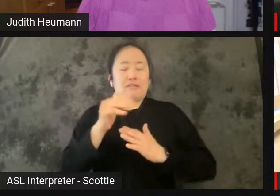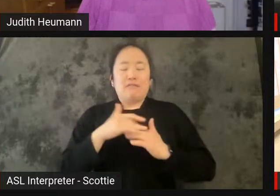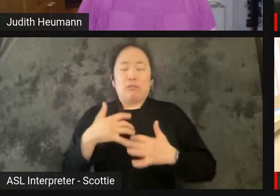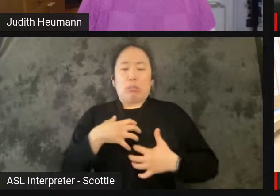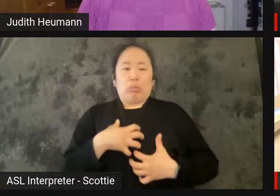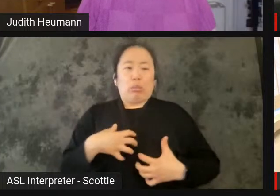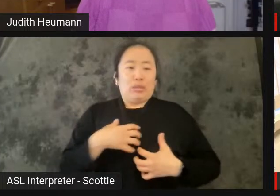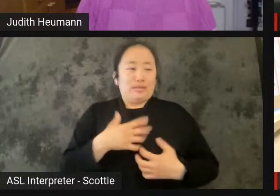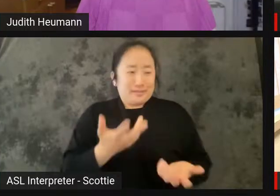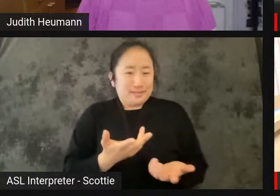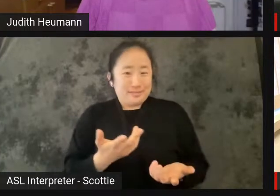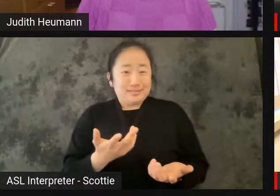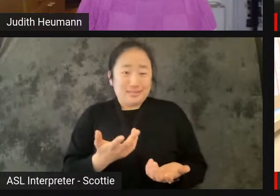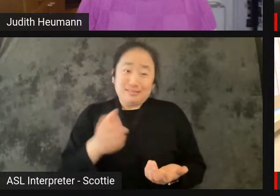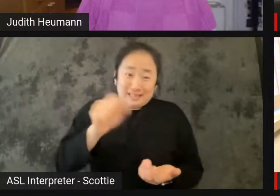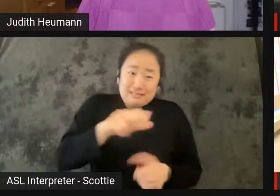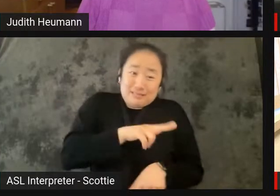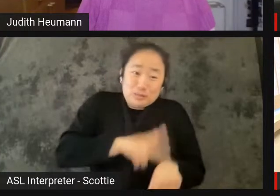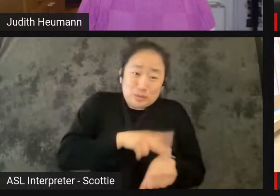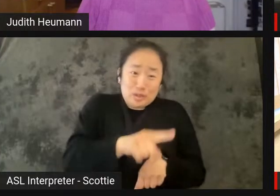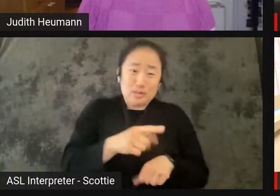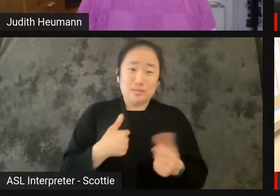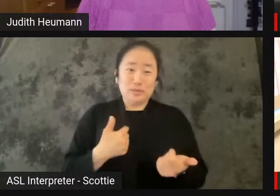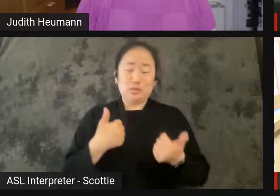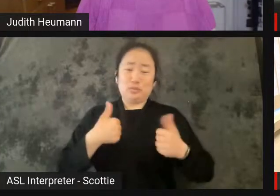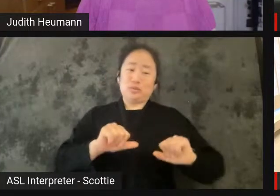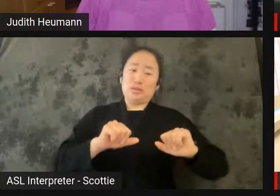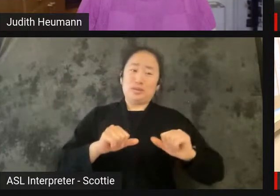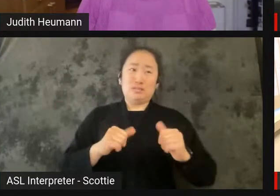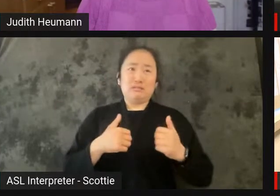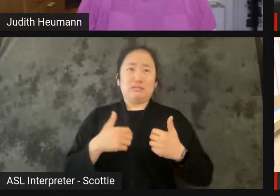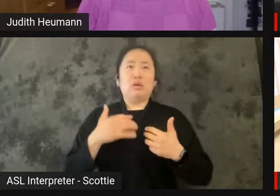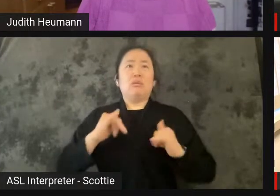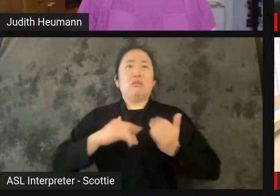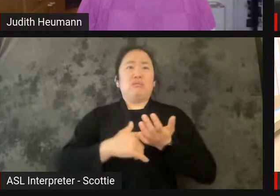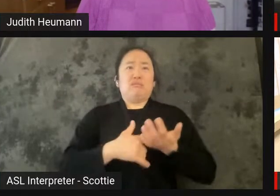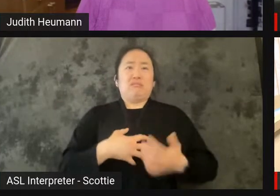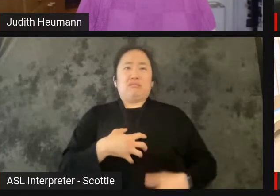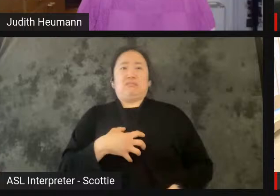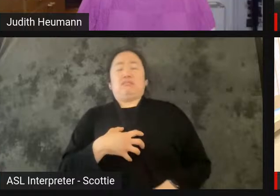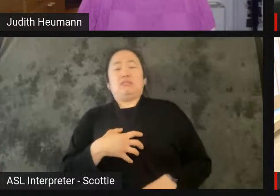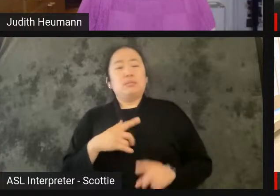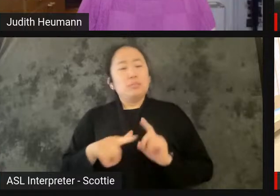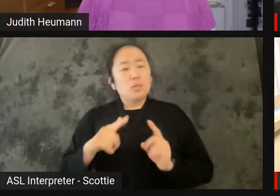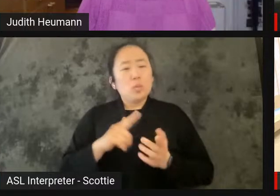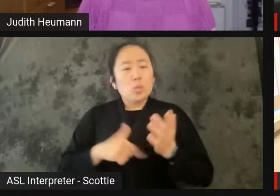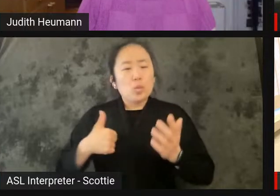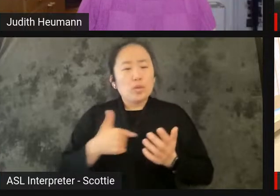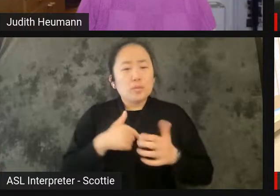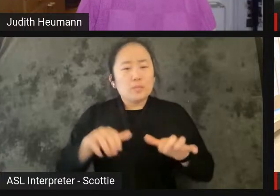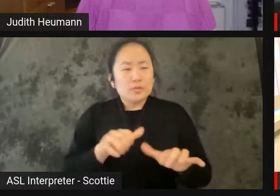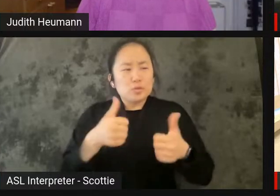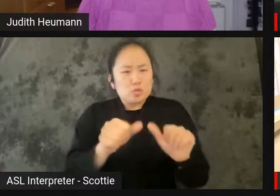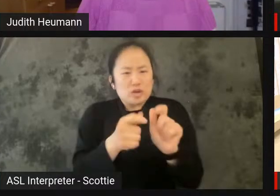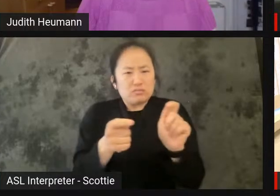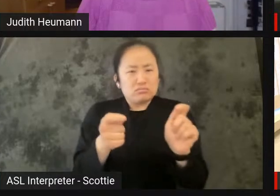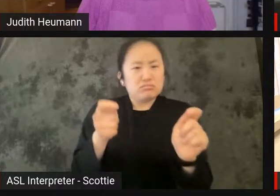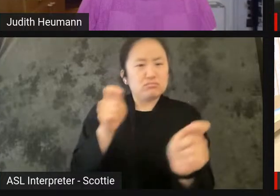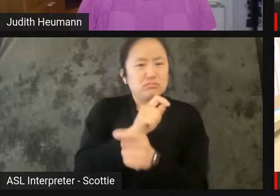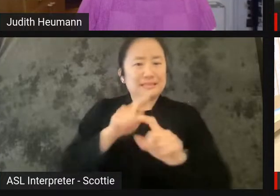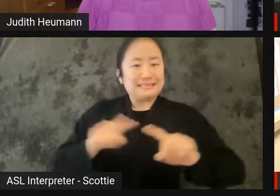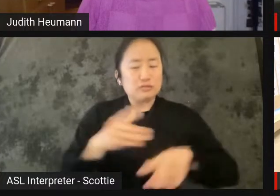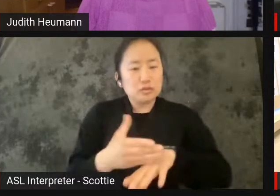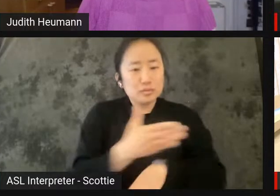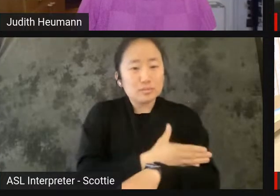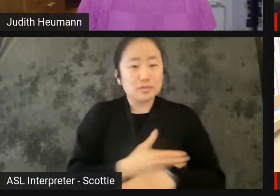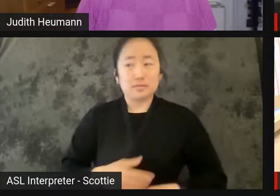why did it happen, what are we doing now to change the course. Not that it's something that young people